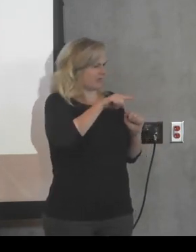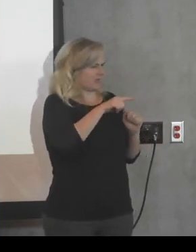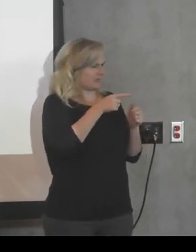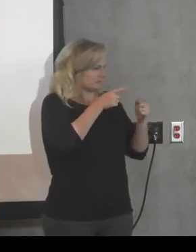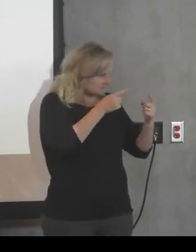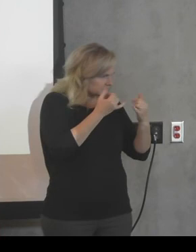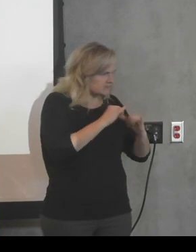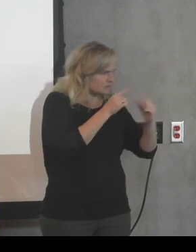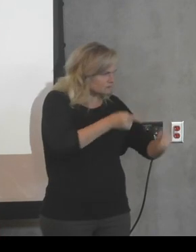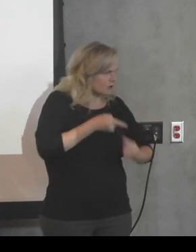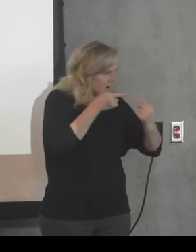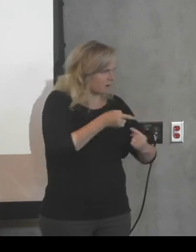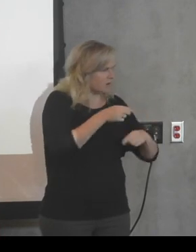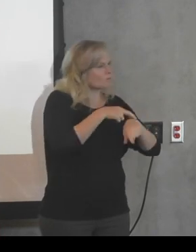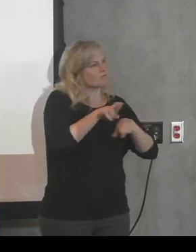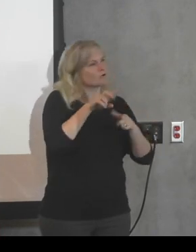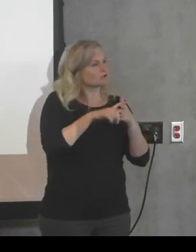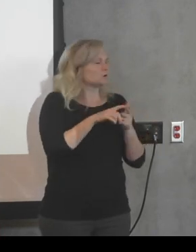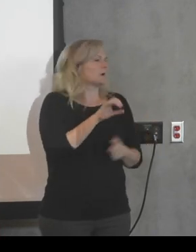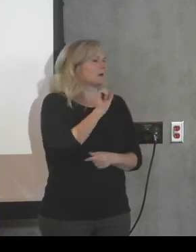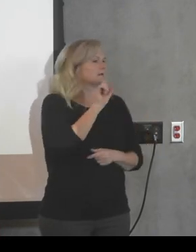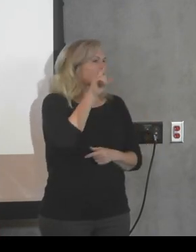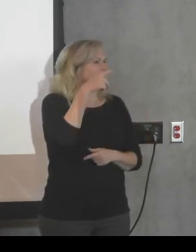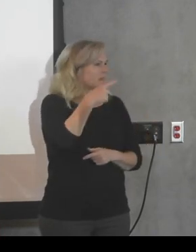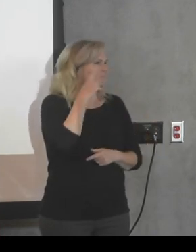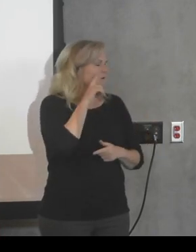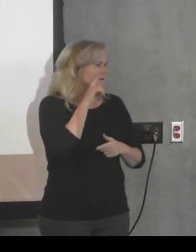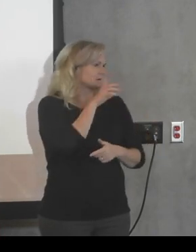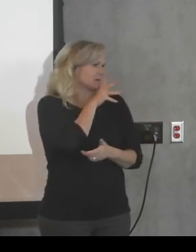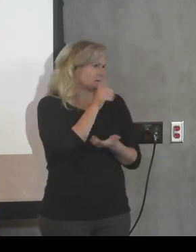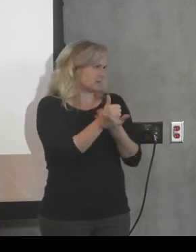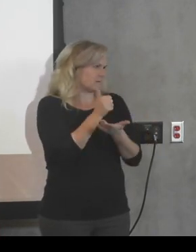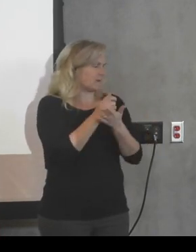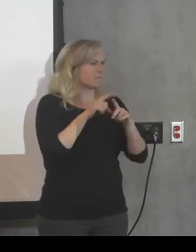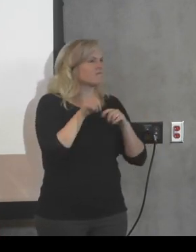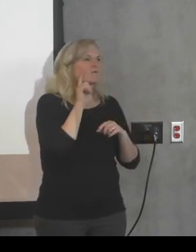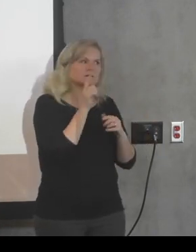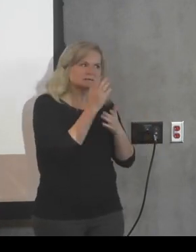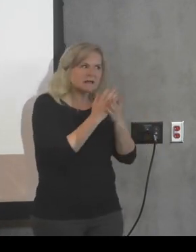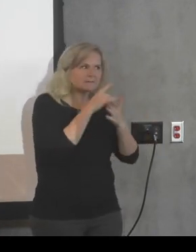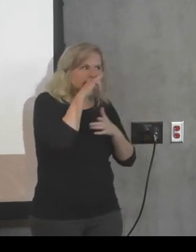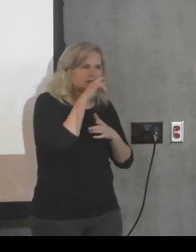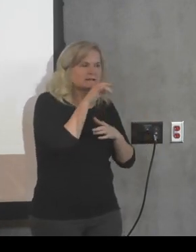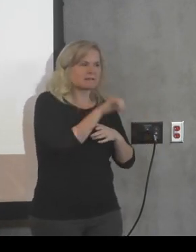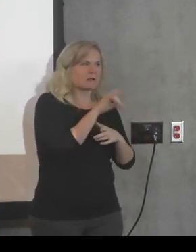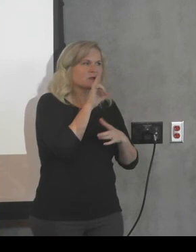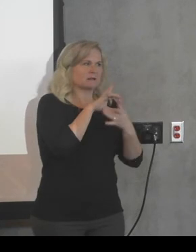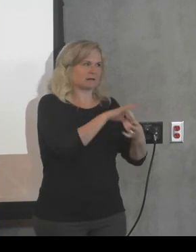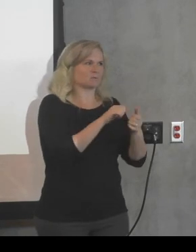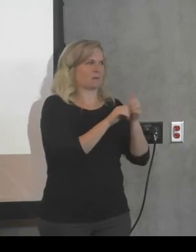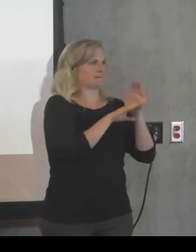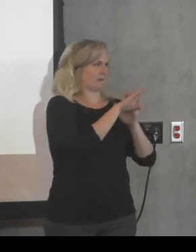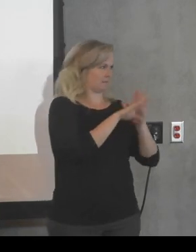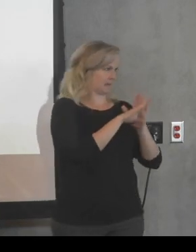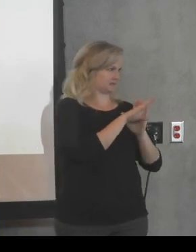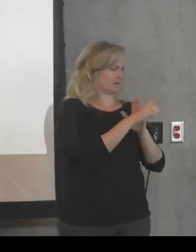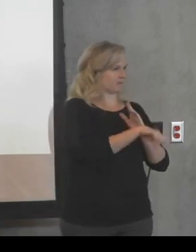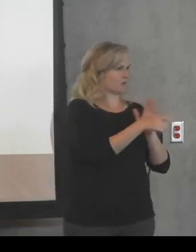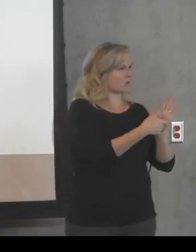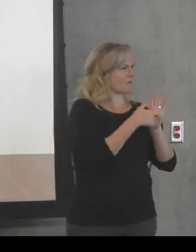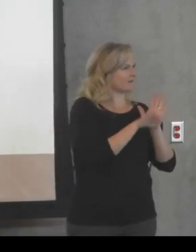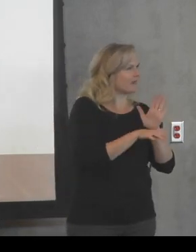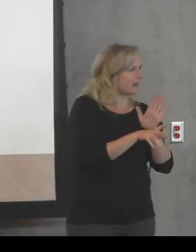pathologist for some assistance. But so many of the kids, it's developmental, and they need that extra